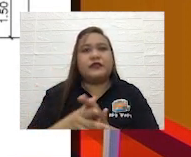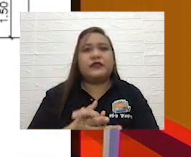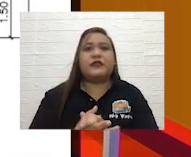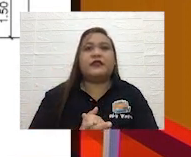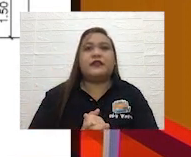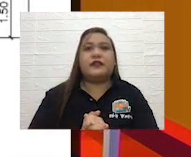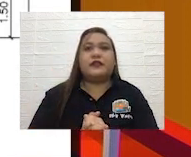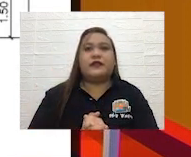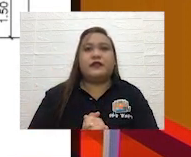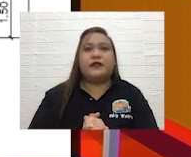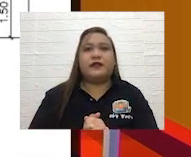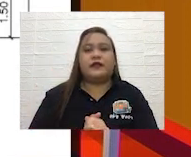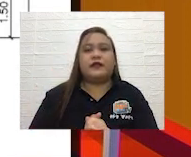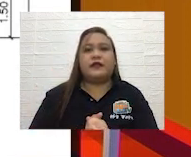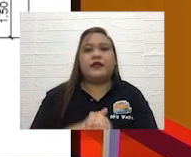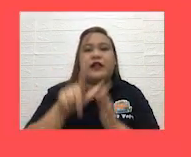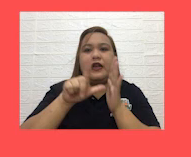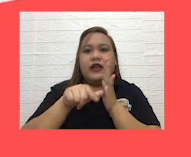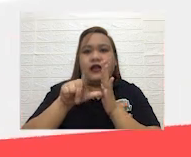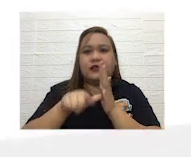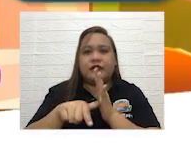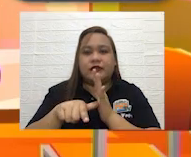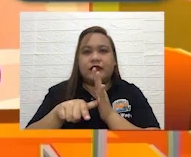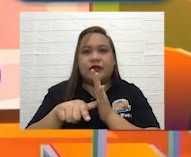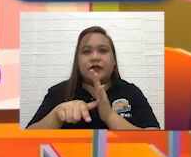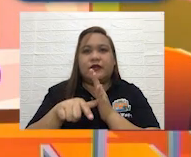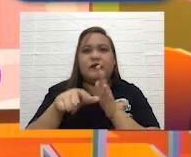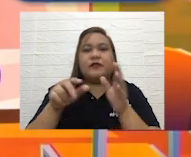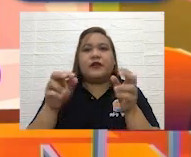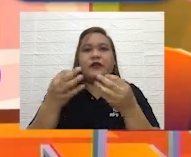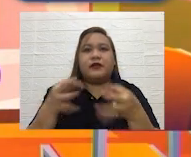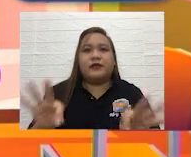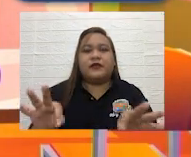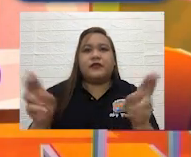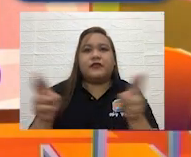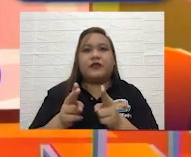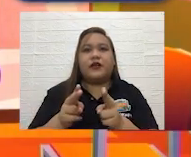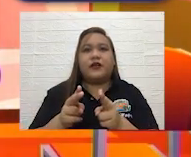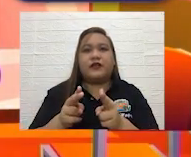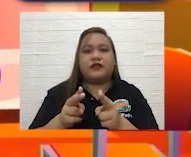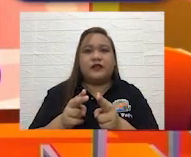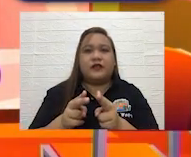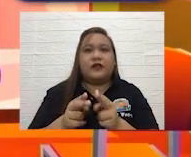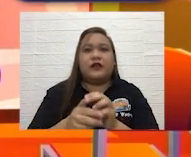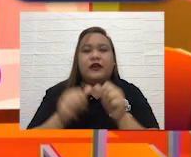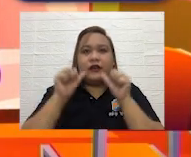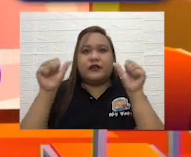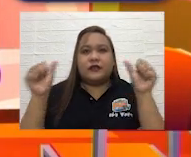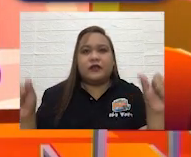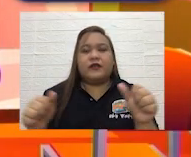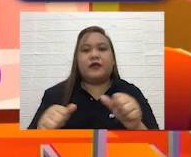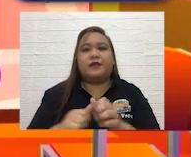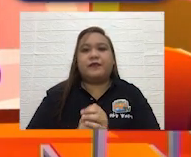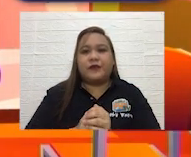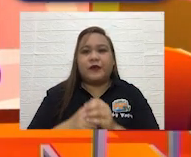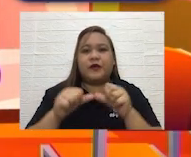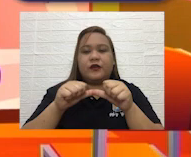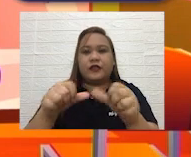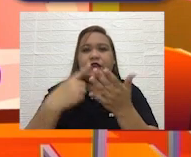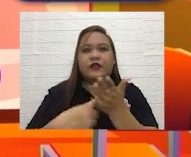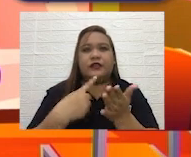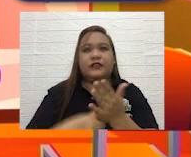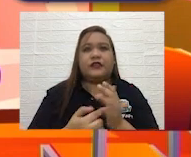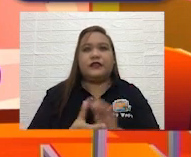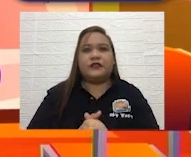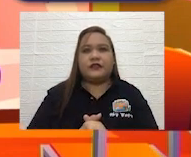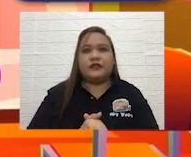in drafting architectural symbols. Later, after a short break, we will proceed to the discussion proper